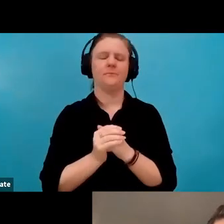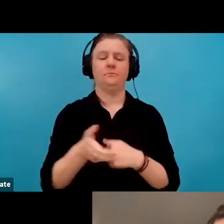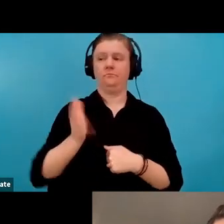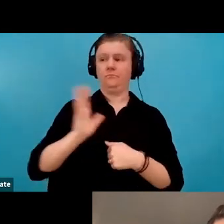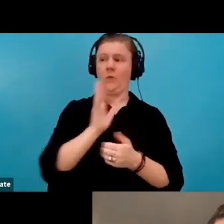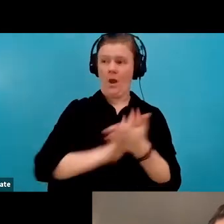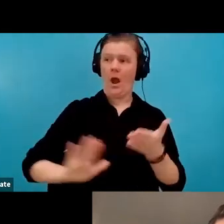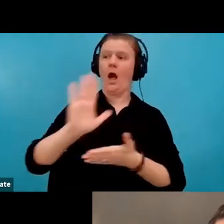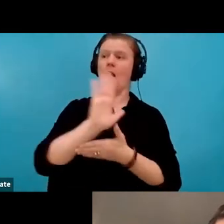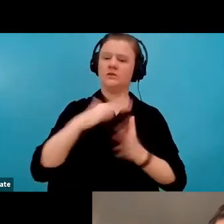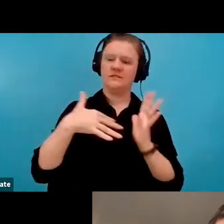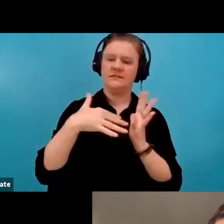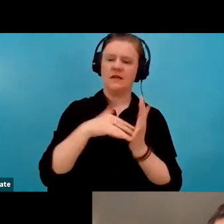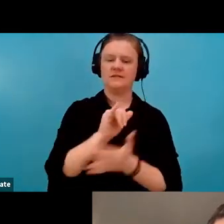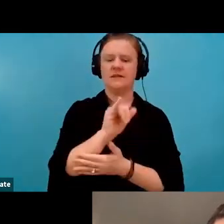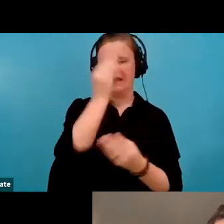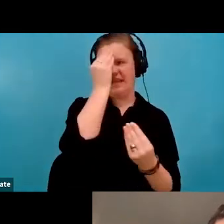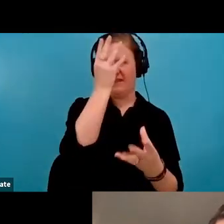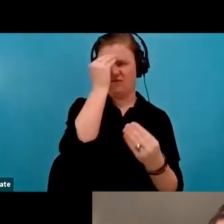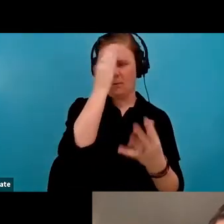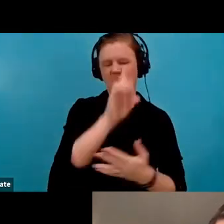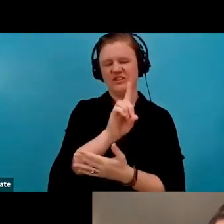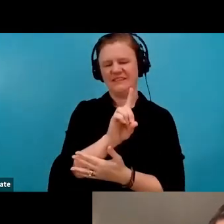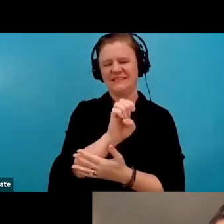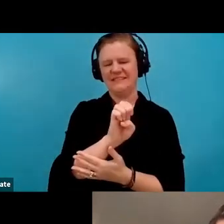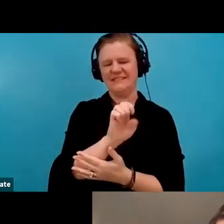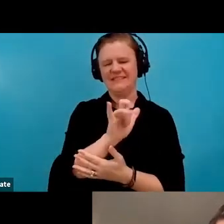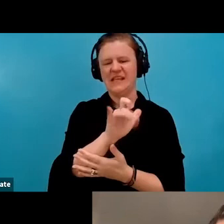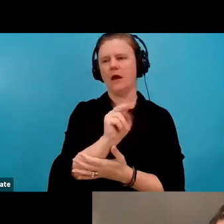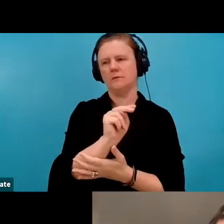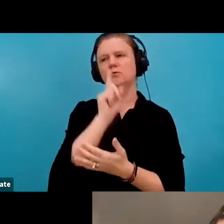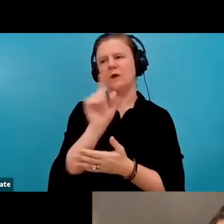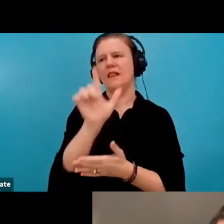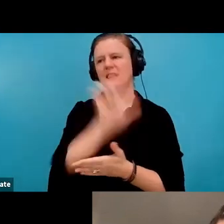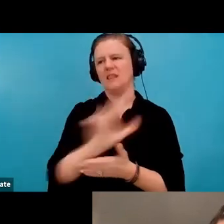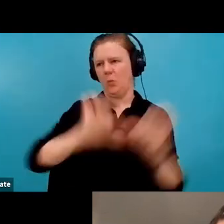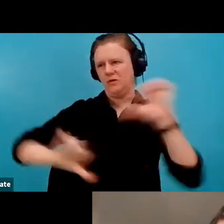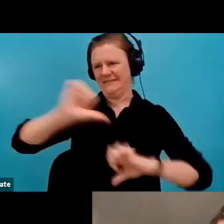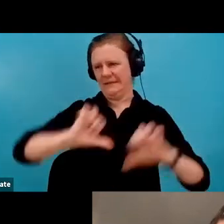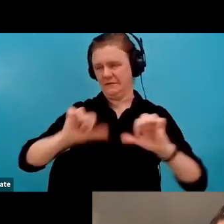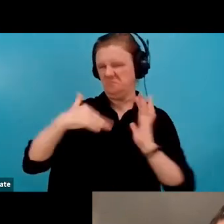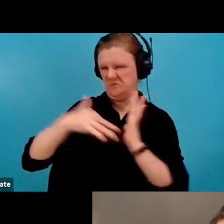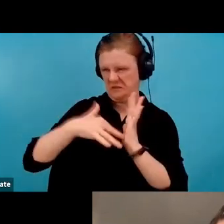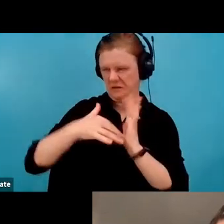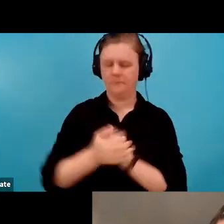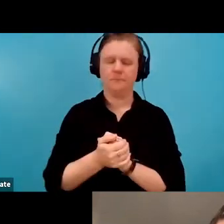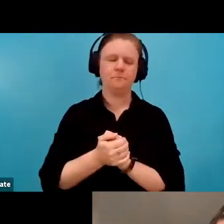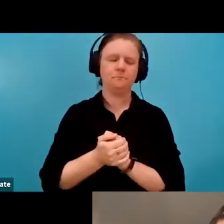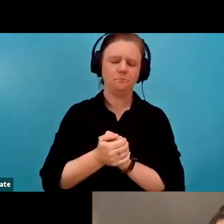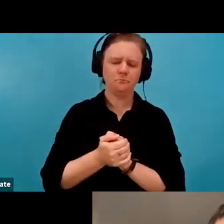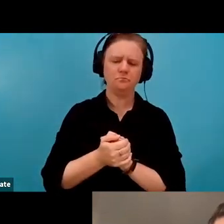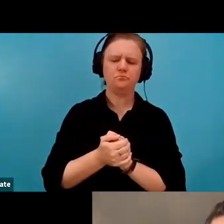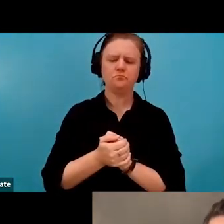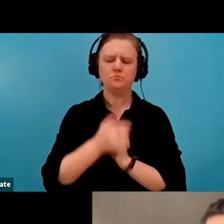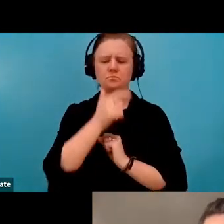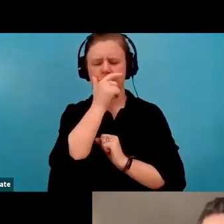studied information design, which at the time they called library science. And the study there was how to